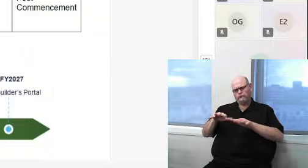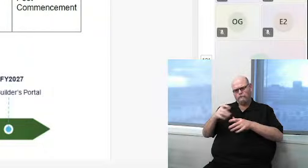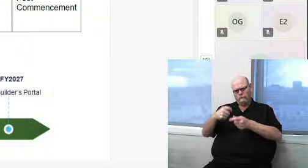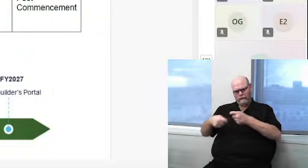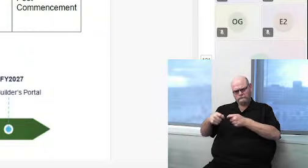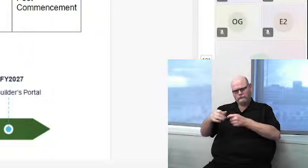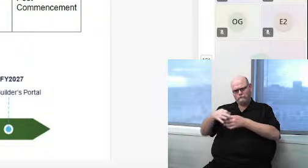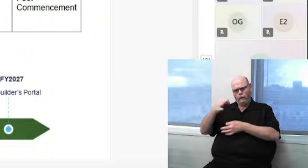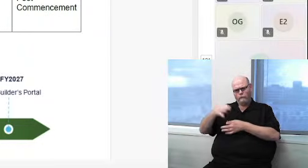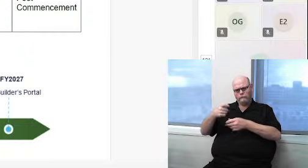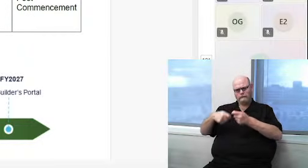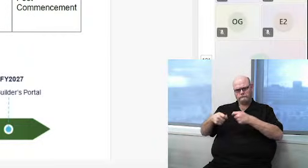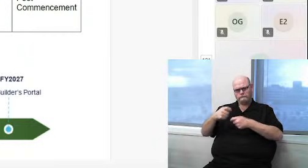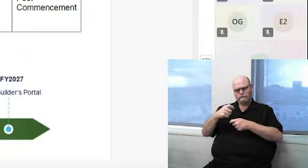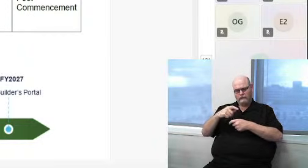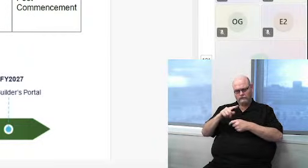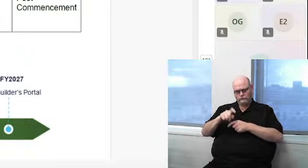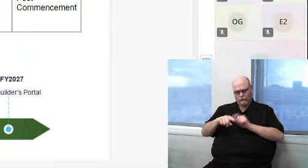you some questions about that? Yes.